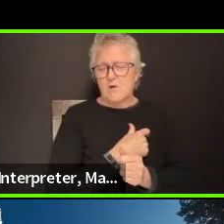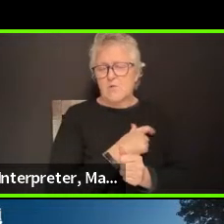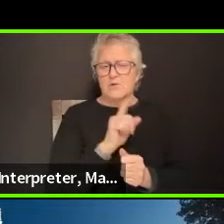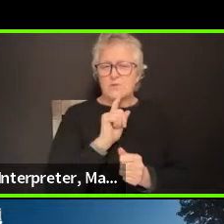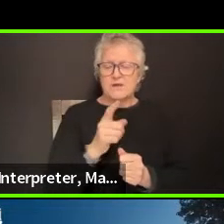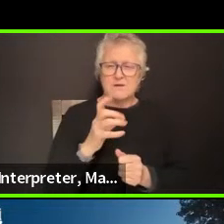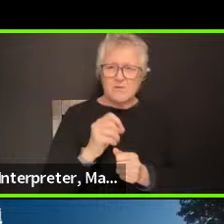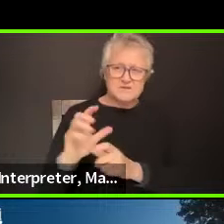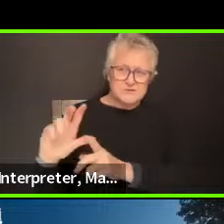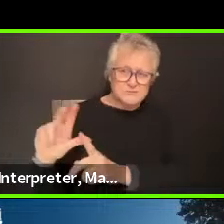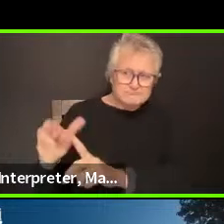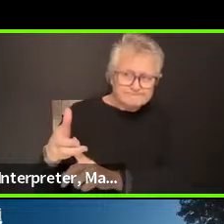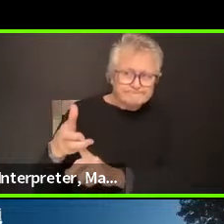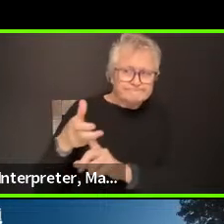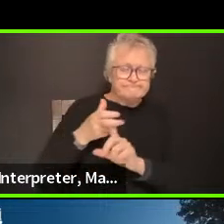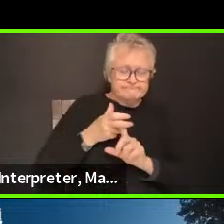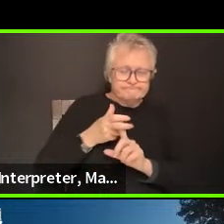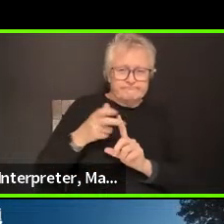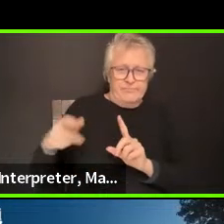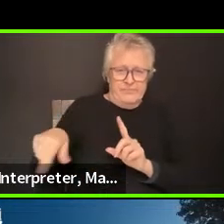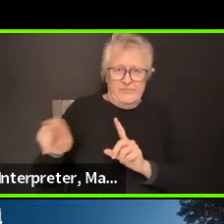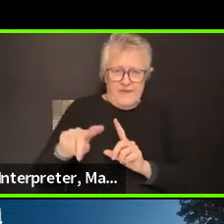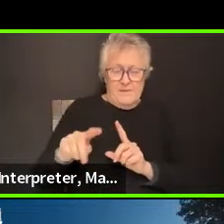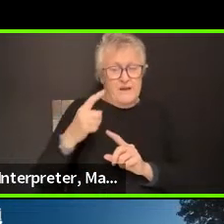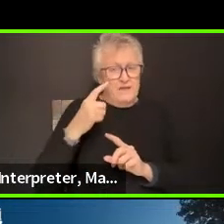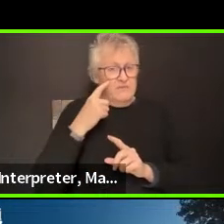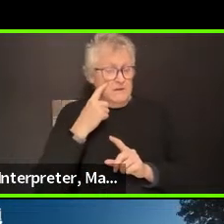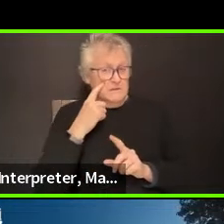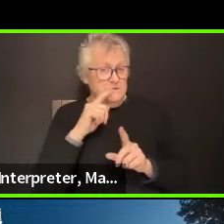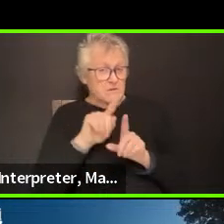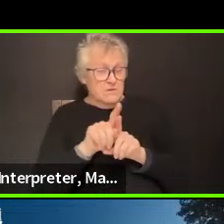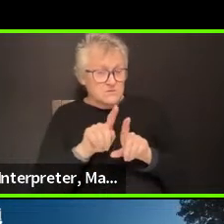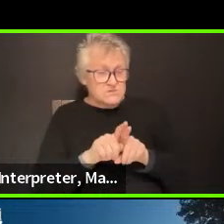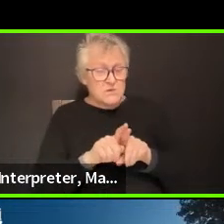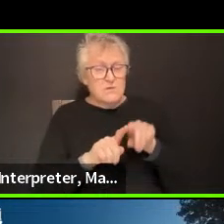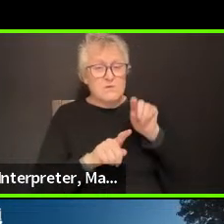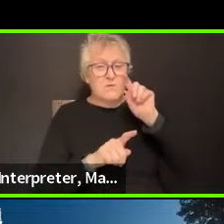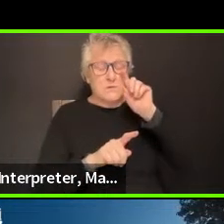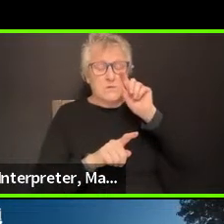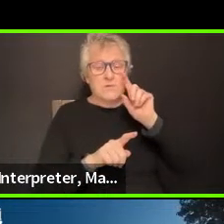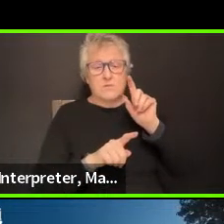we'll be looking forward to doing in other venues with different